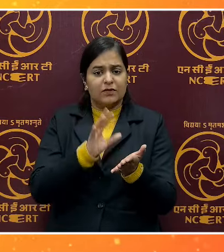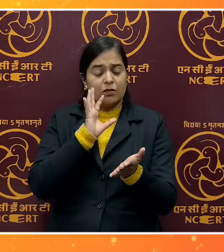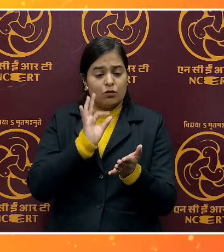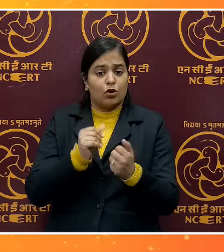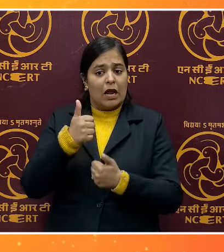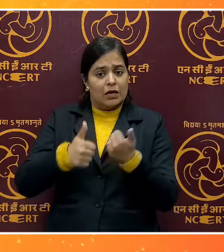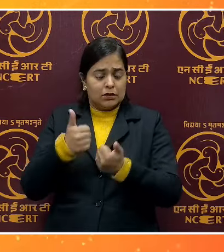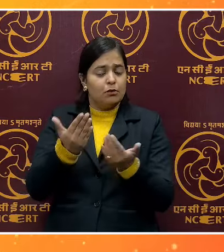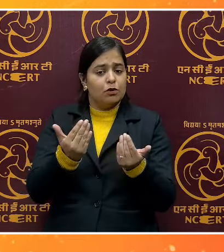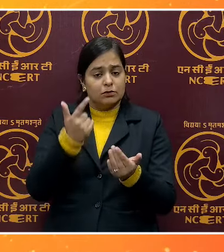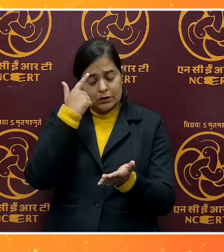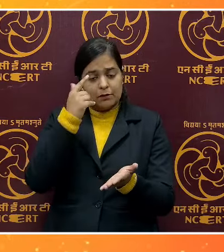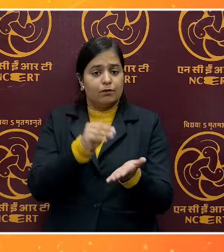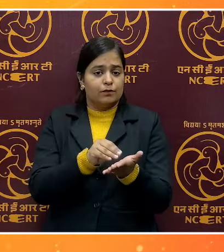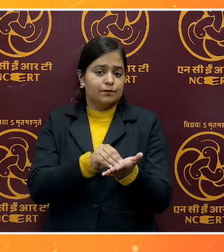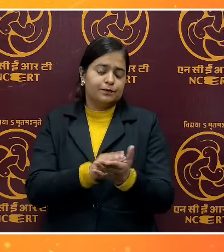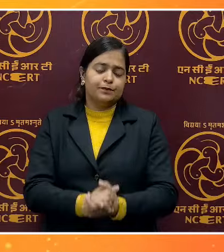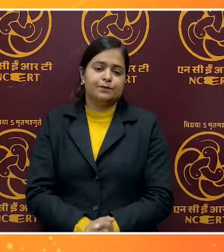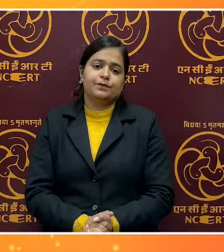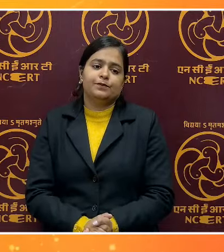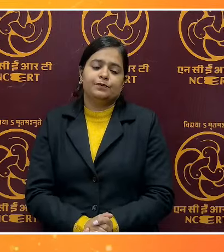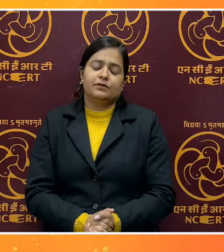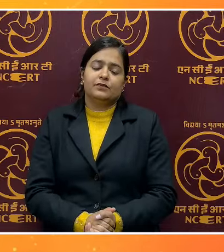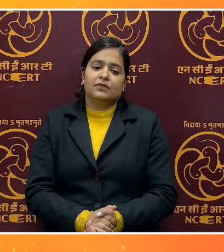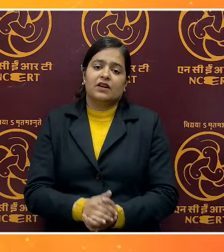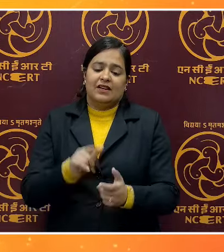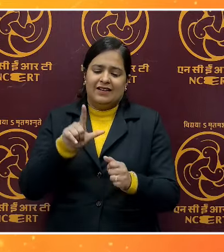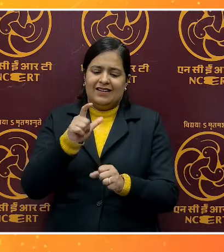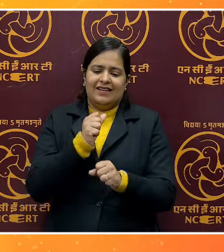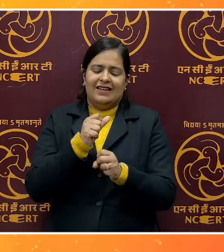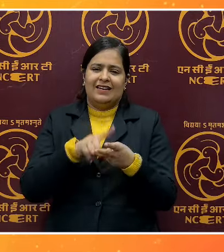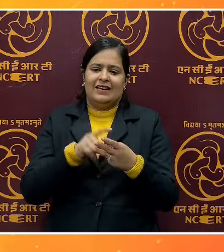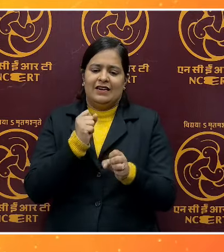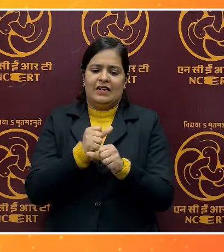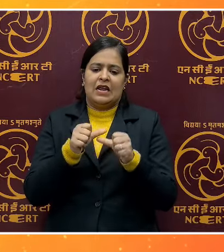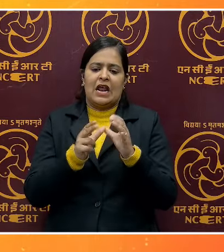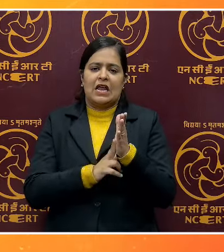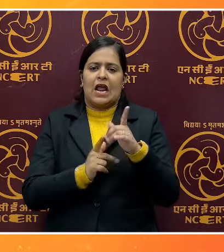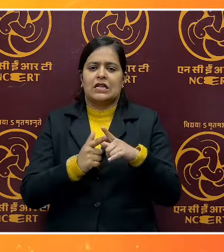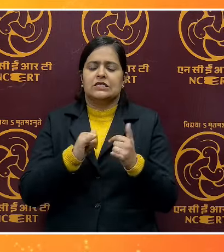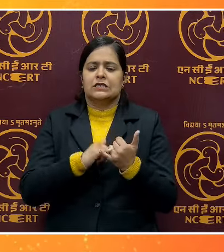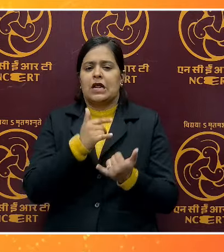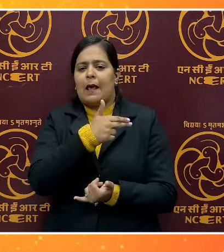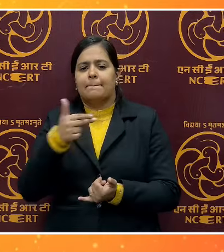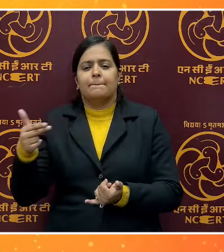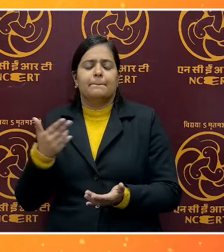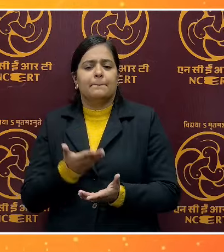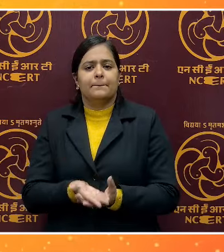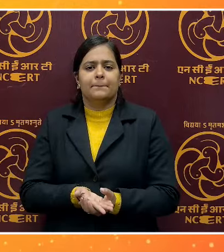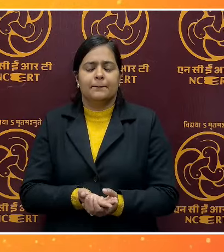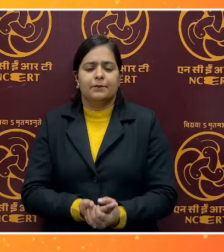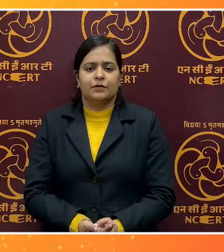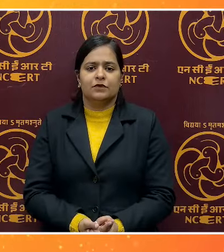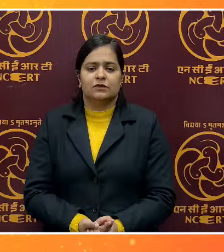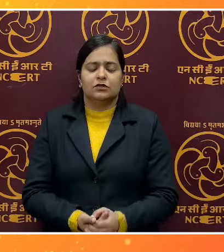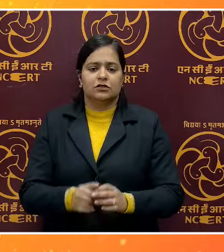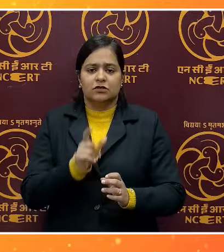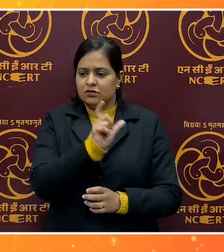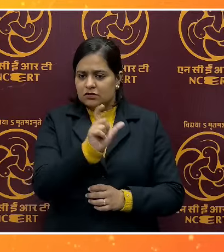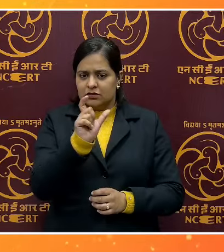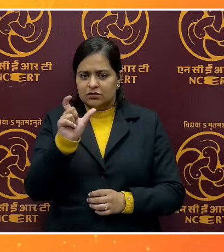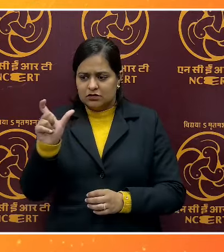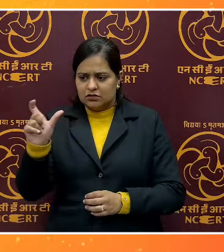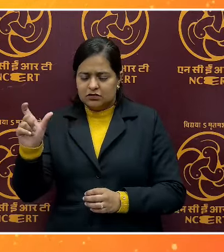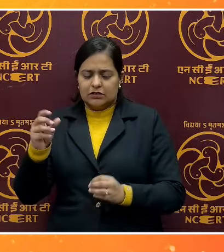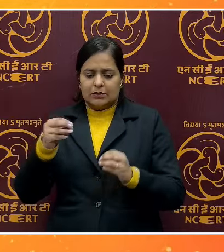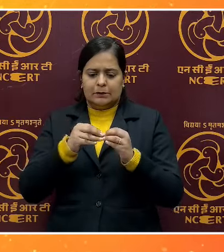examinations also. When the name of the ligands including numeral prefix, then the term bis for